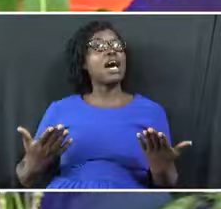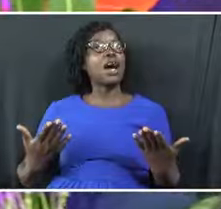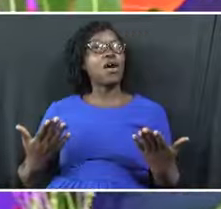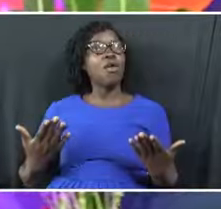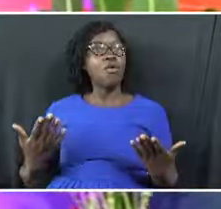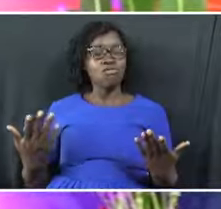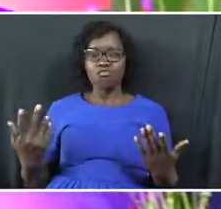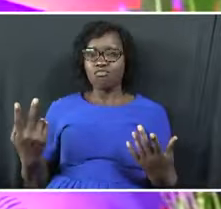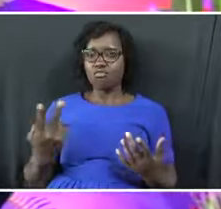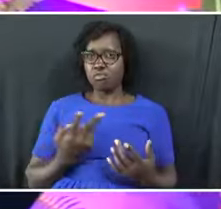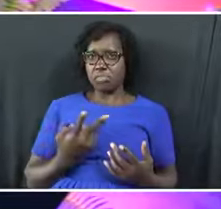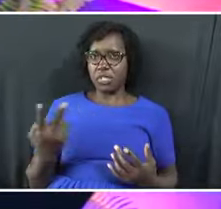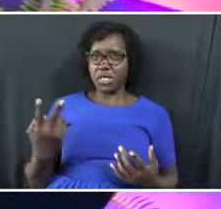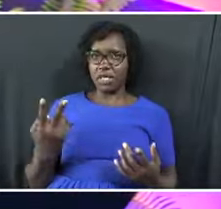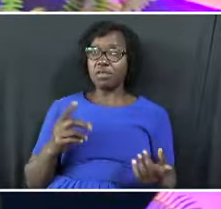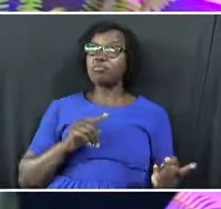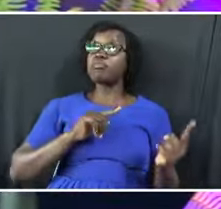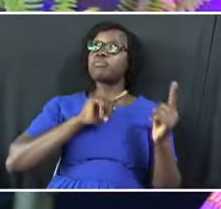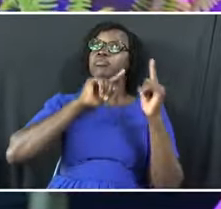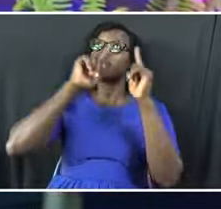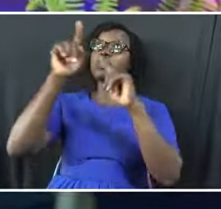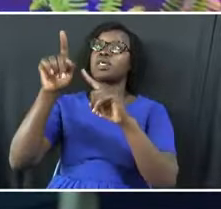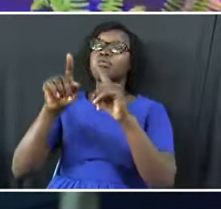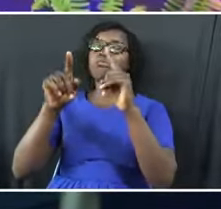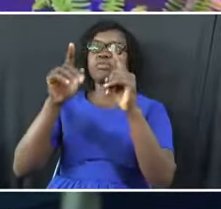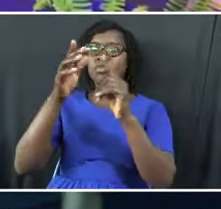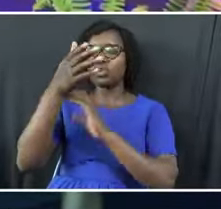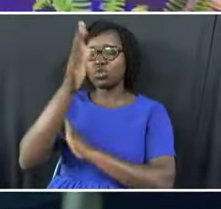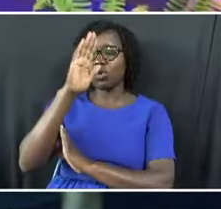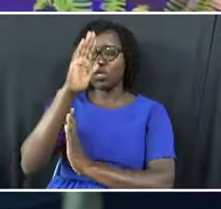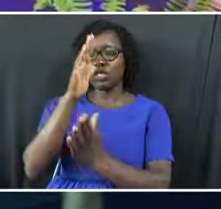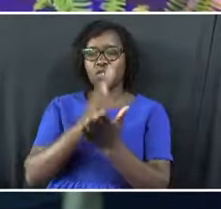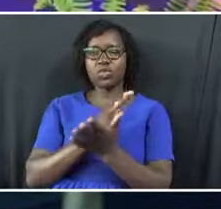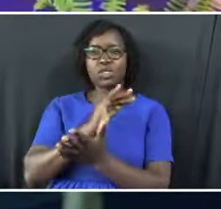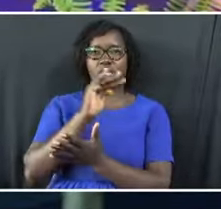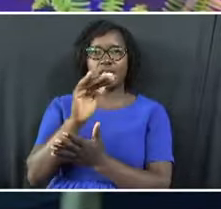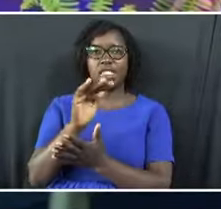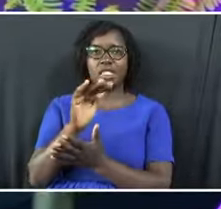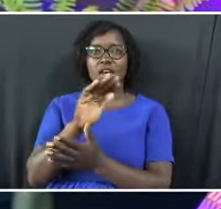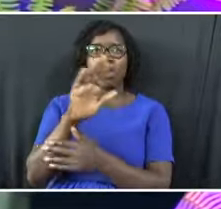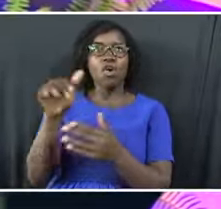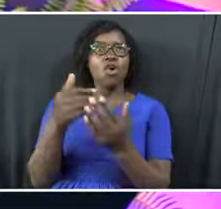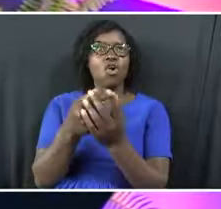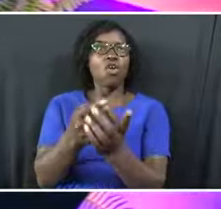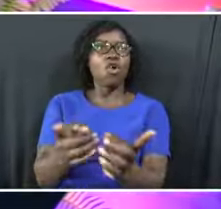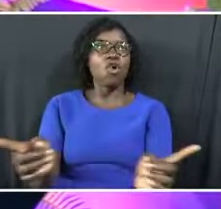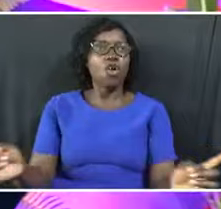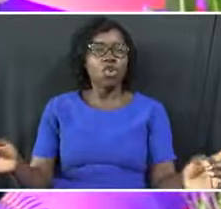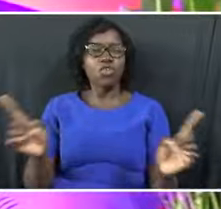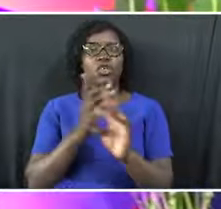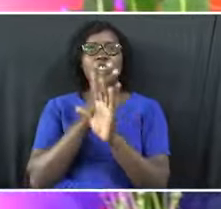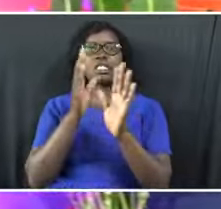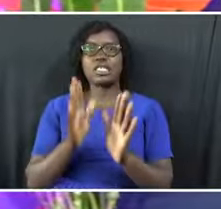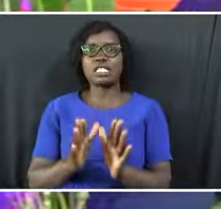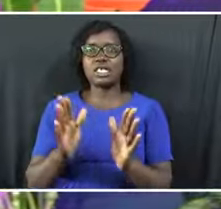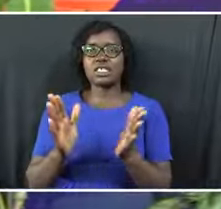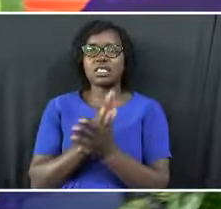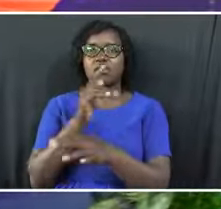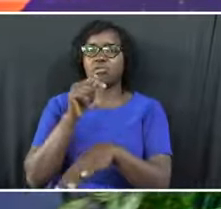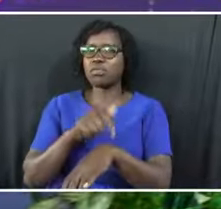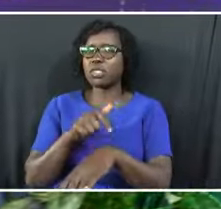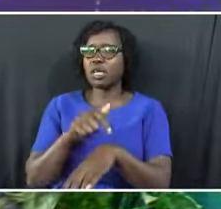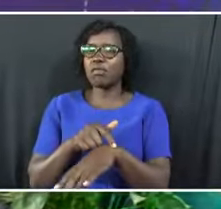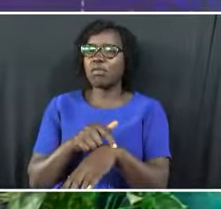they come to God? The truth is that all of us as Christians, at some point and even